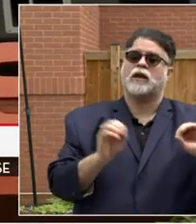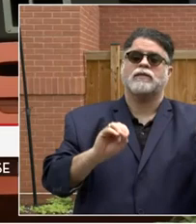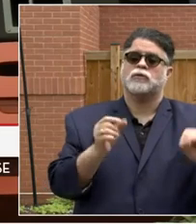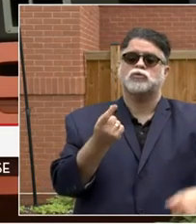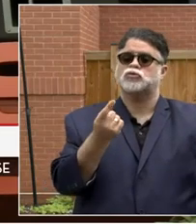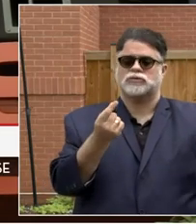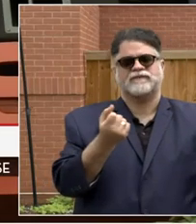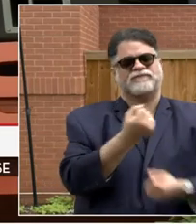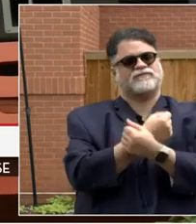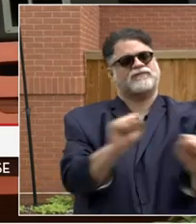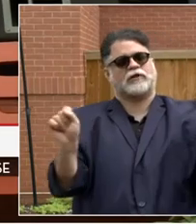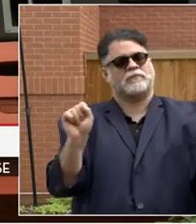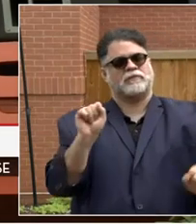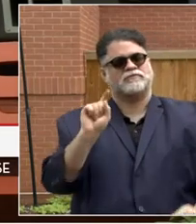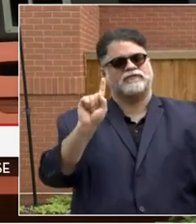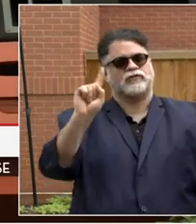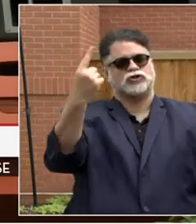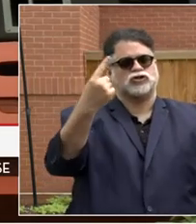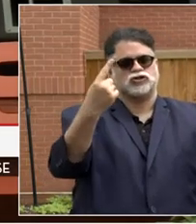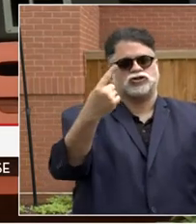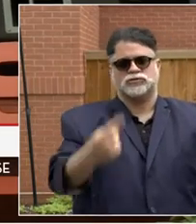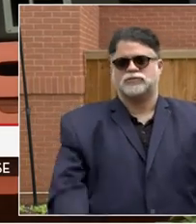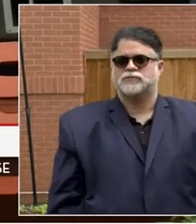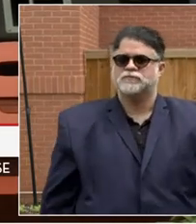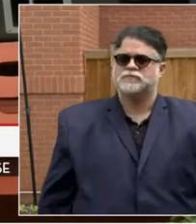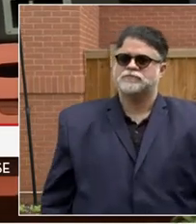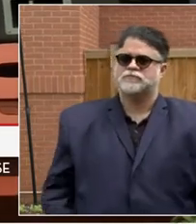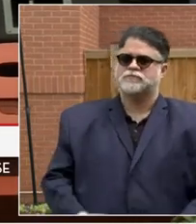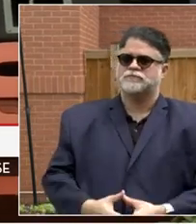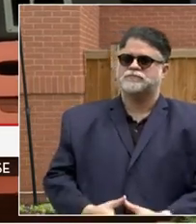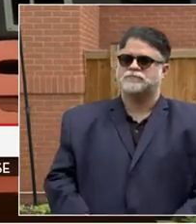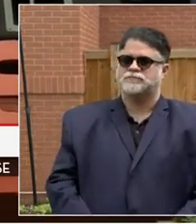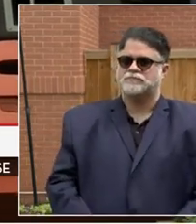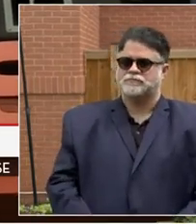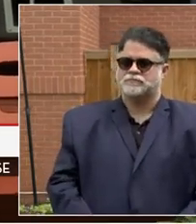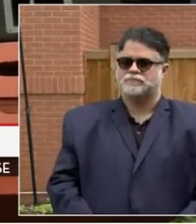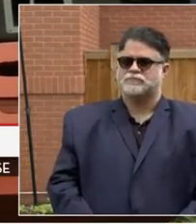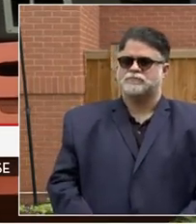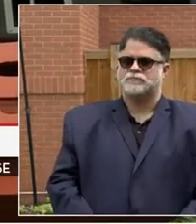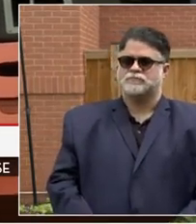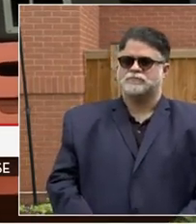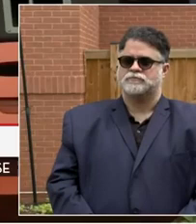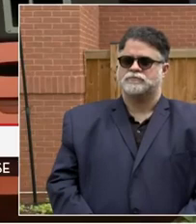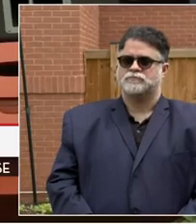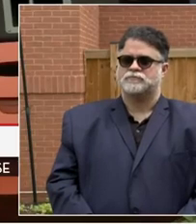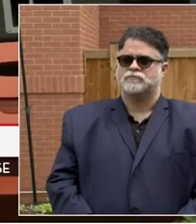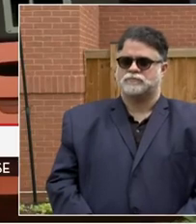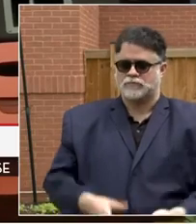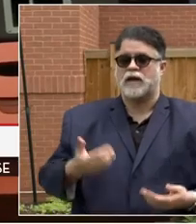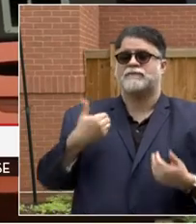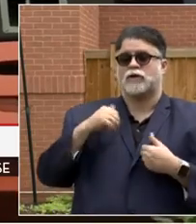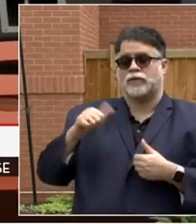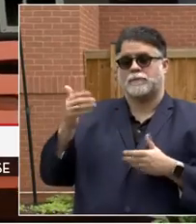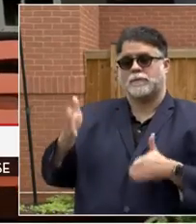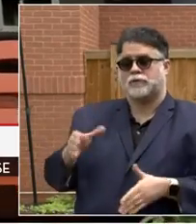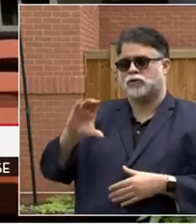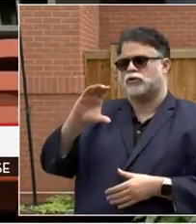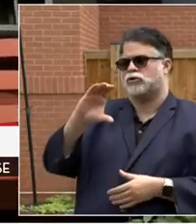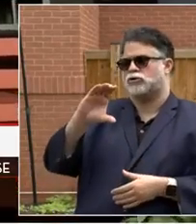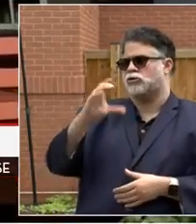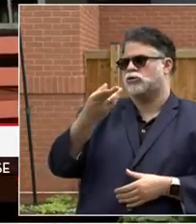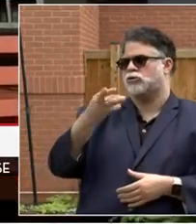our team, but I did want to acknowledge others who are present. Chris Geldhart is the Deputy Mayor for Public Safety